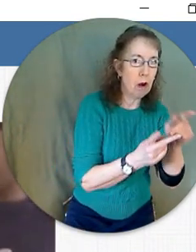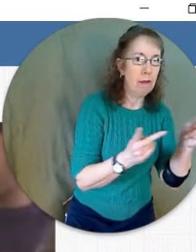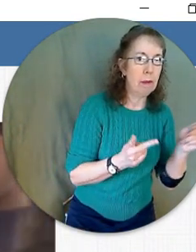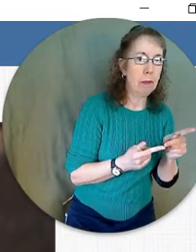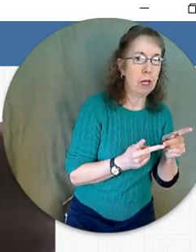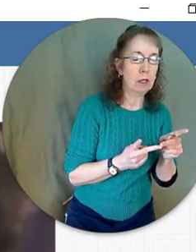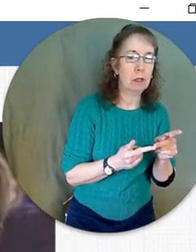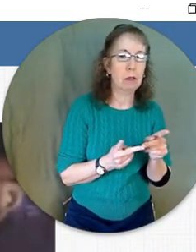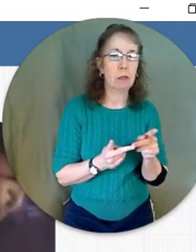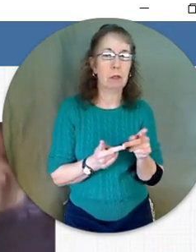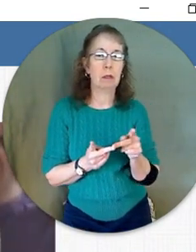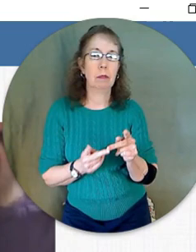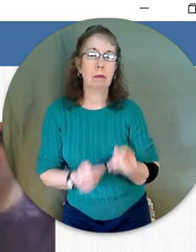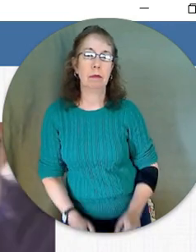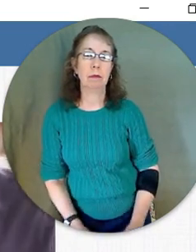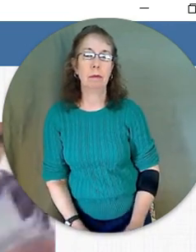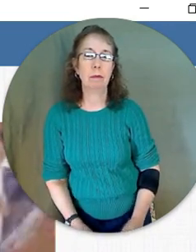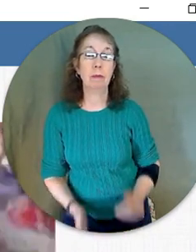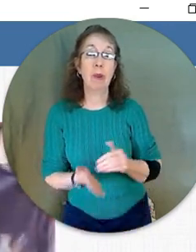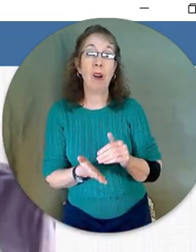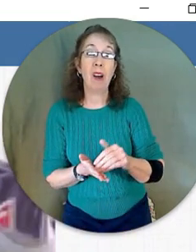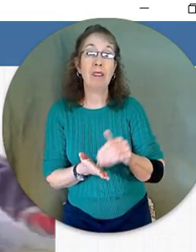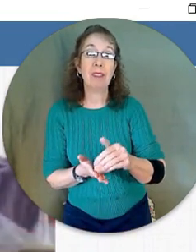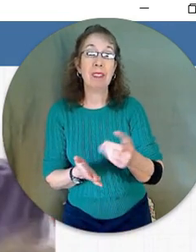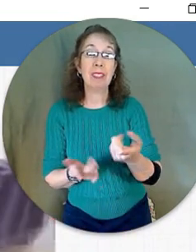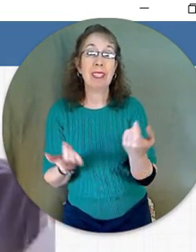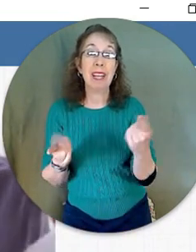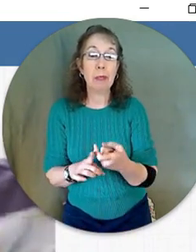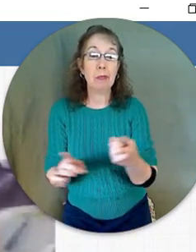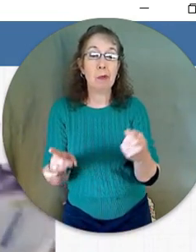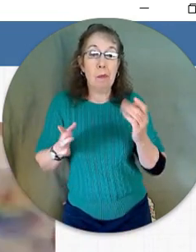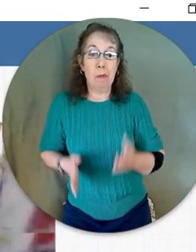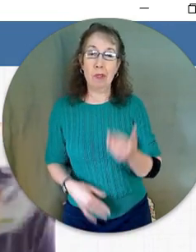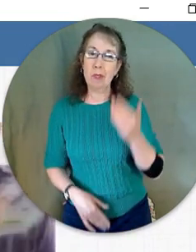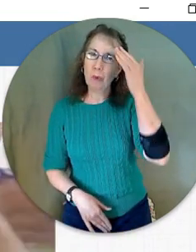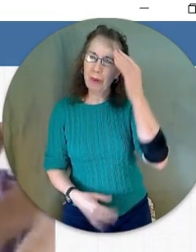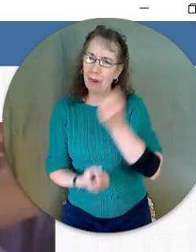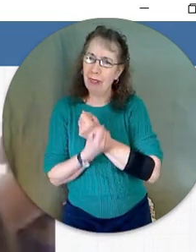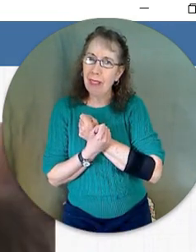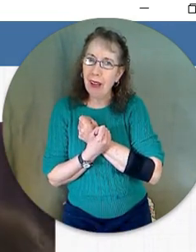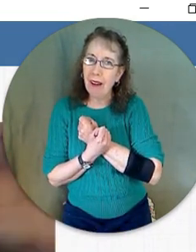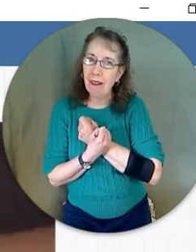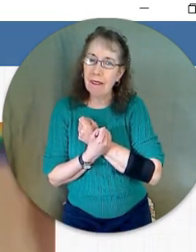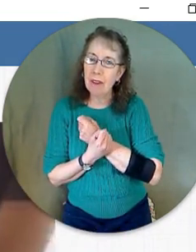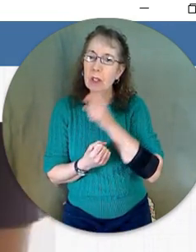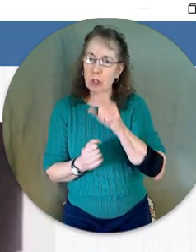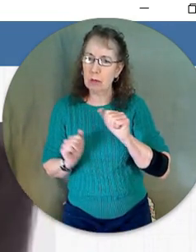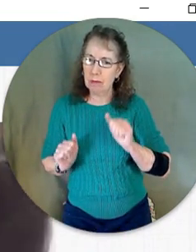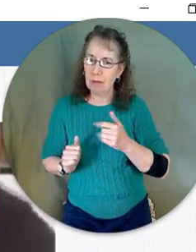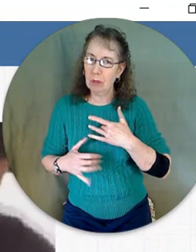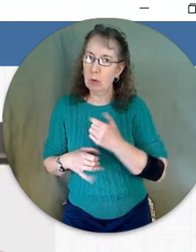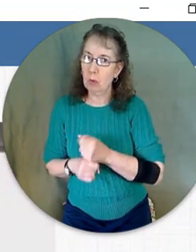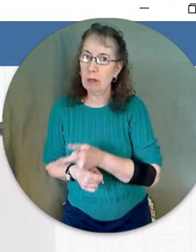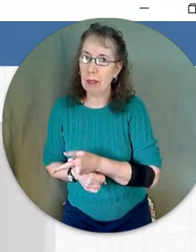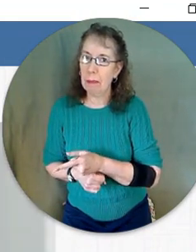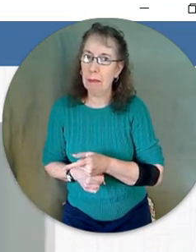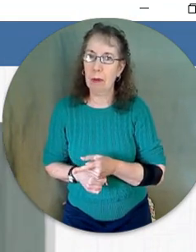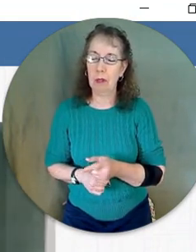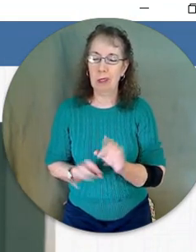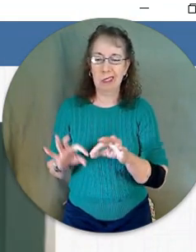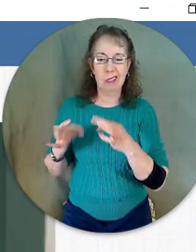It's frequently done by a person that we know and love, and someone that we should be able to trust. So